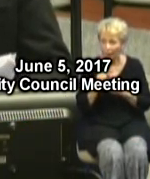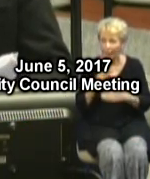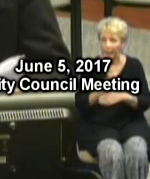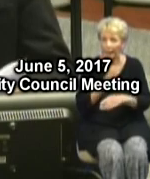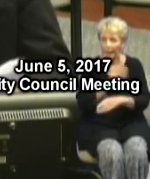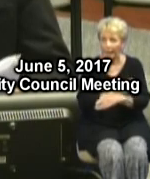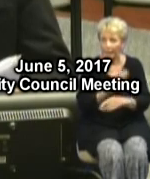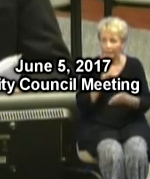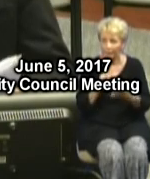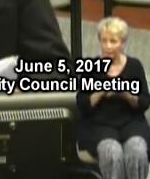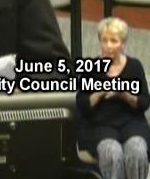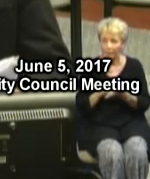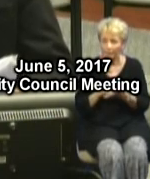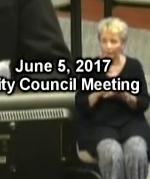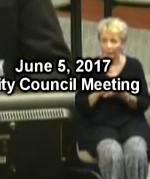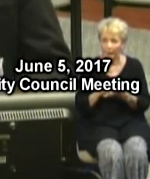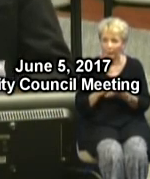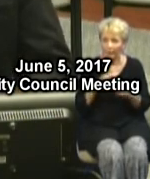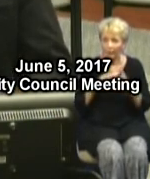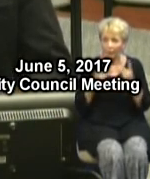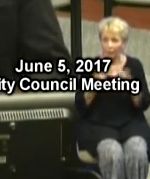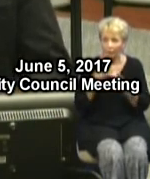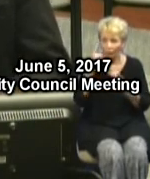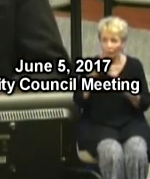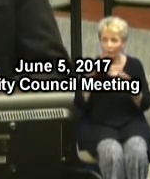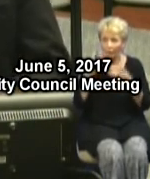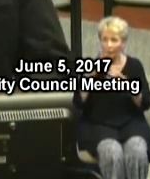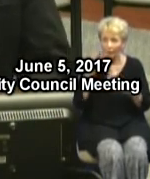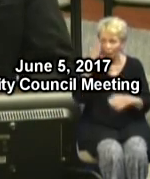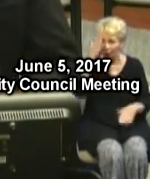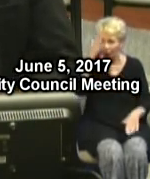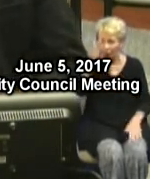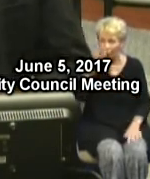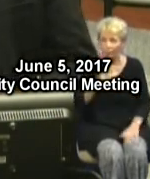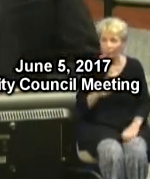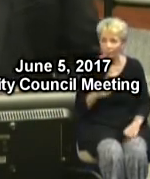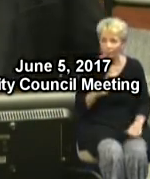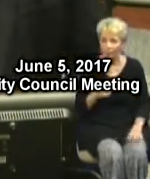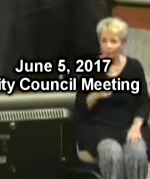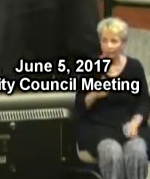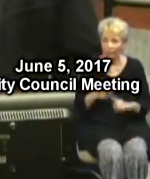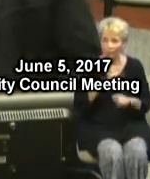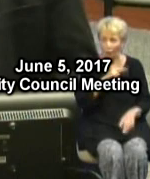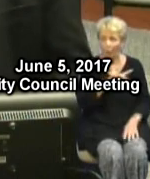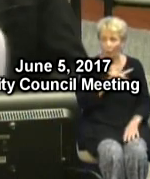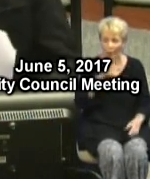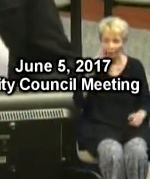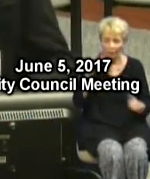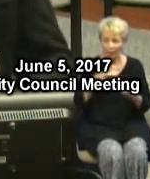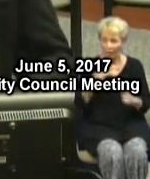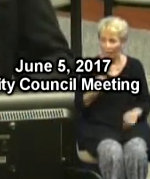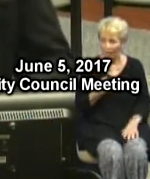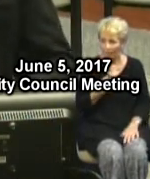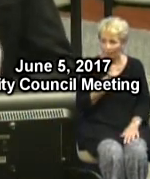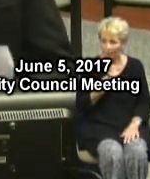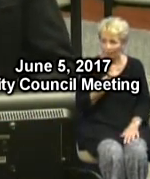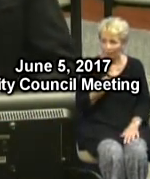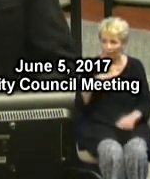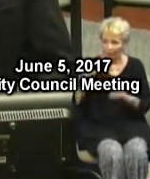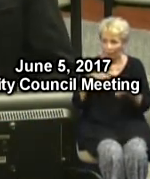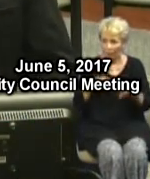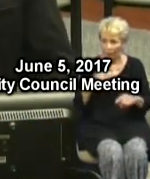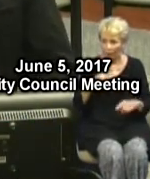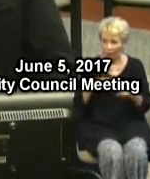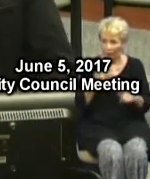the district for generations to come. From a personal point of view, I've moved to Morganton